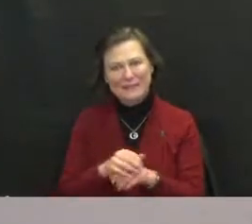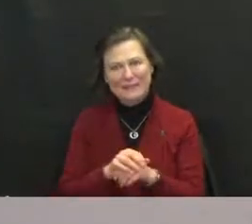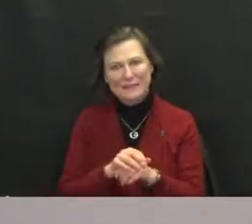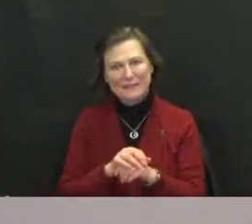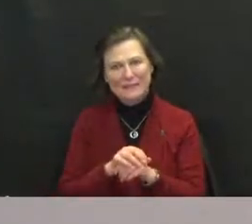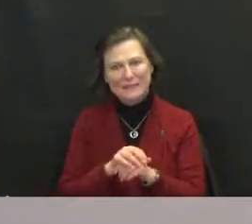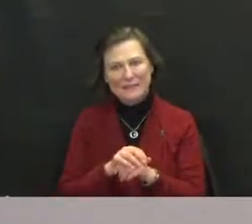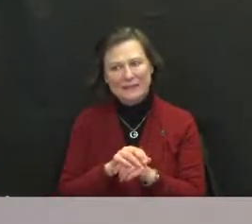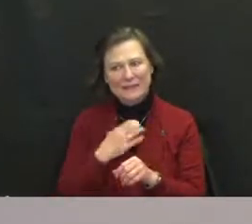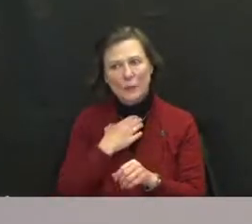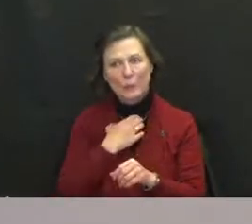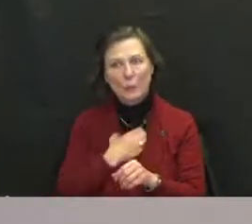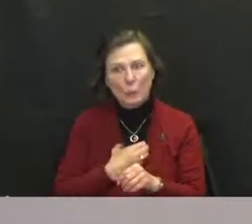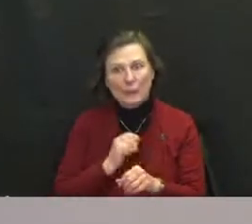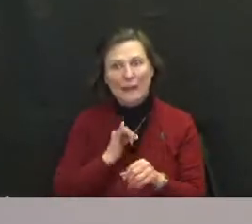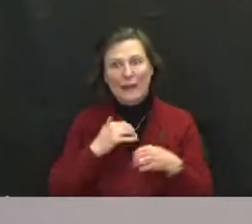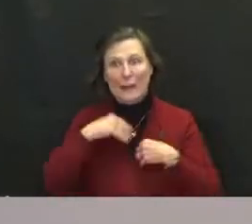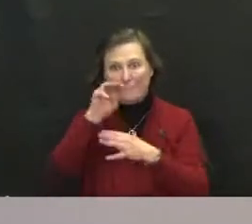Wish I had a roadmap.